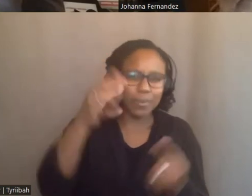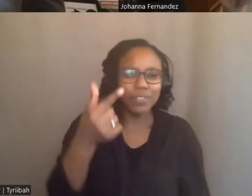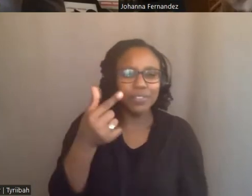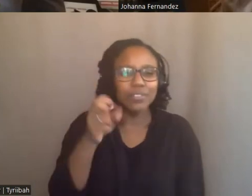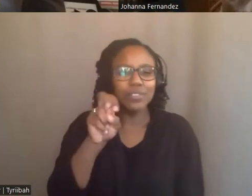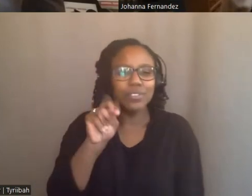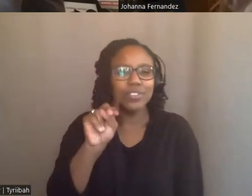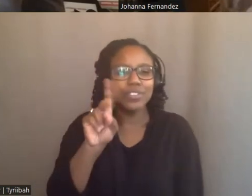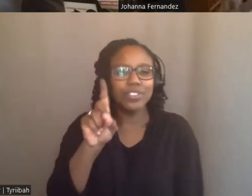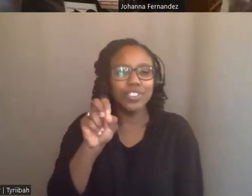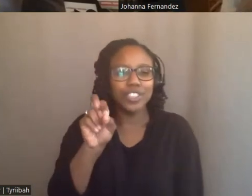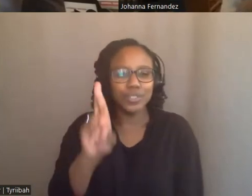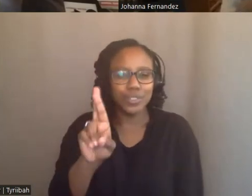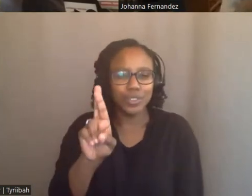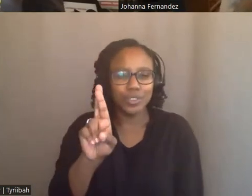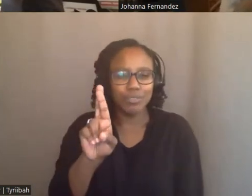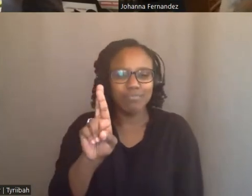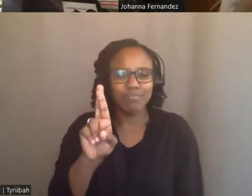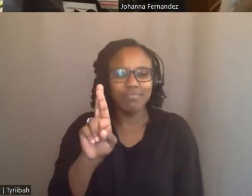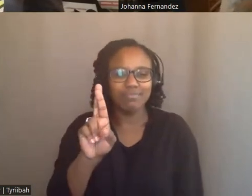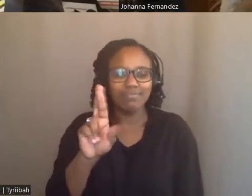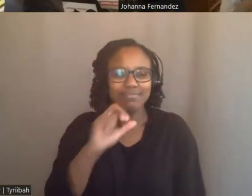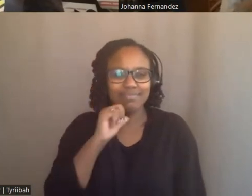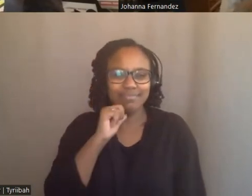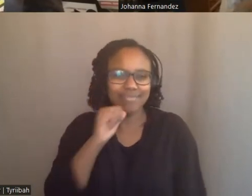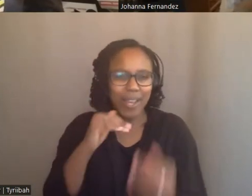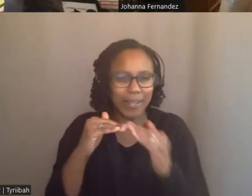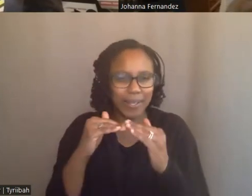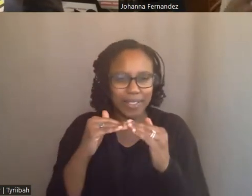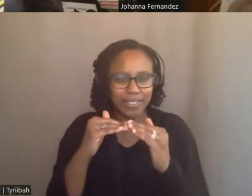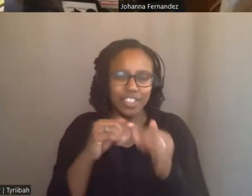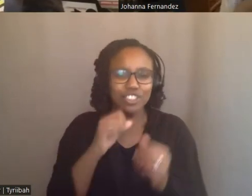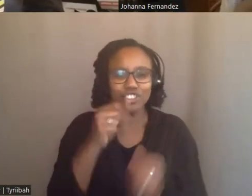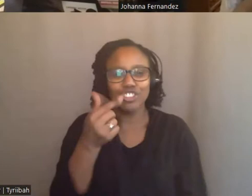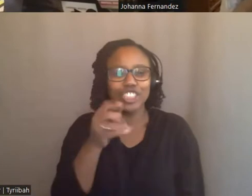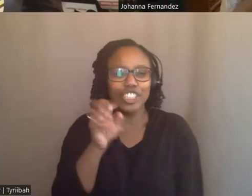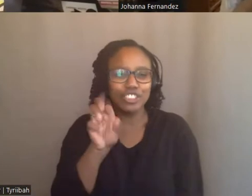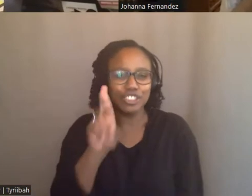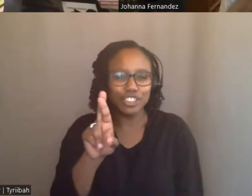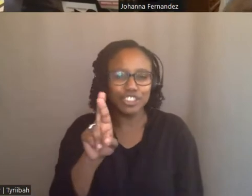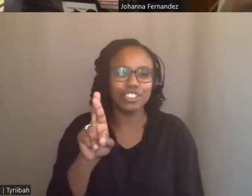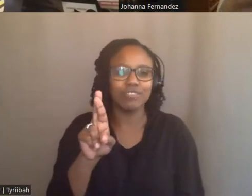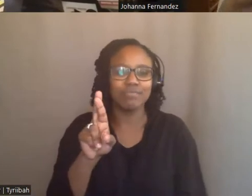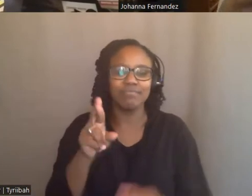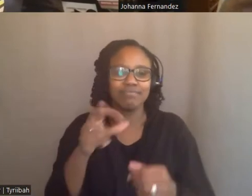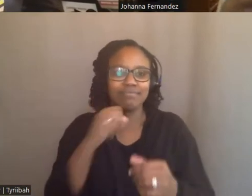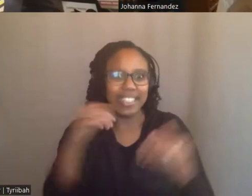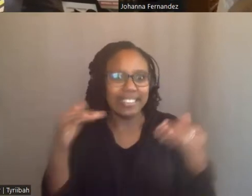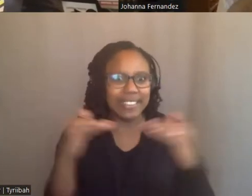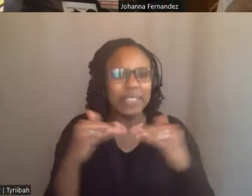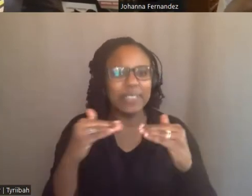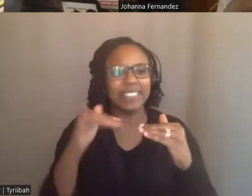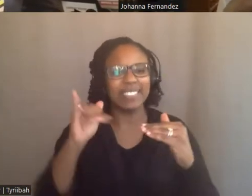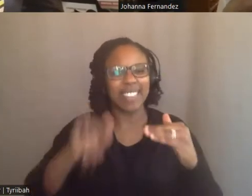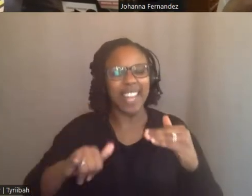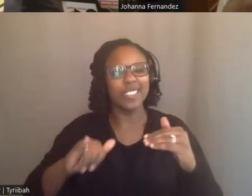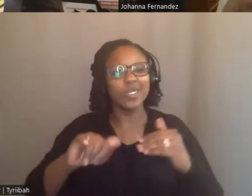of gender inequality. And it was not an easy struggle.